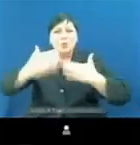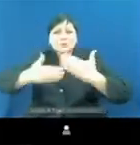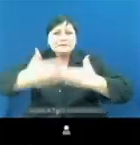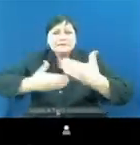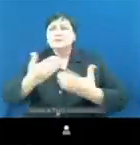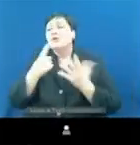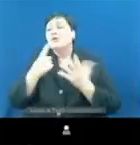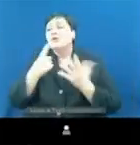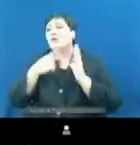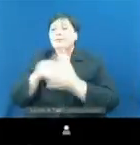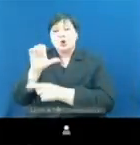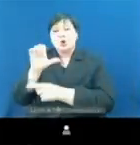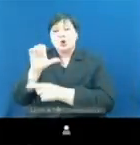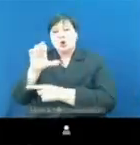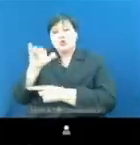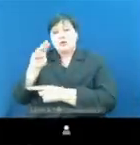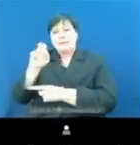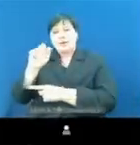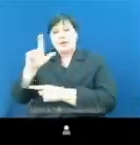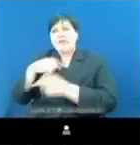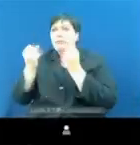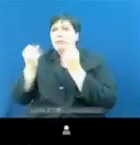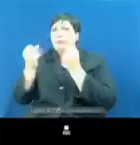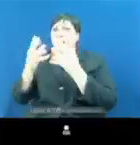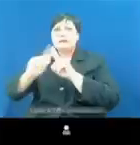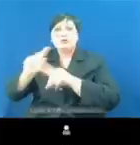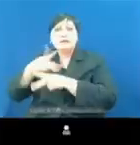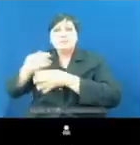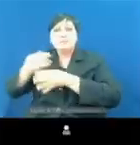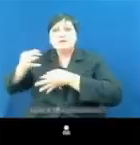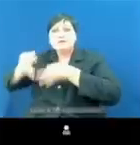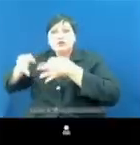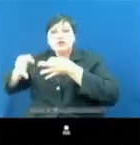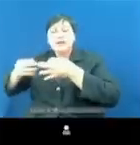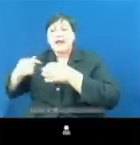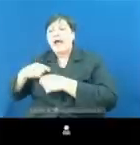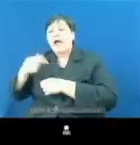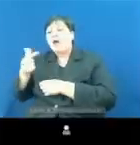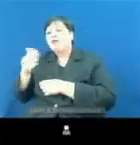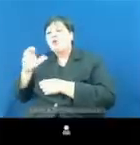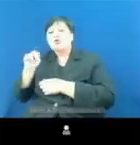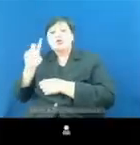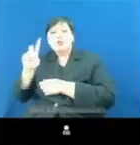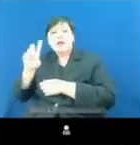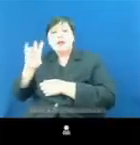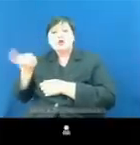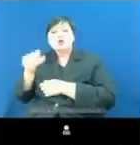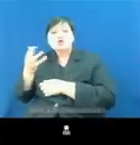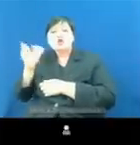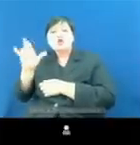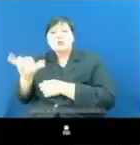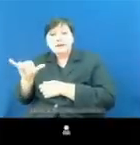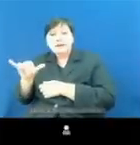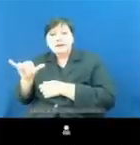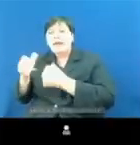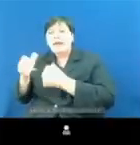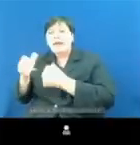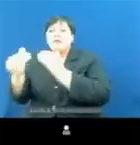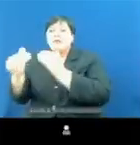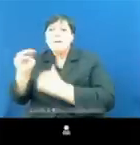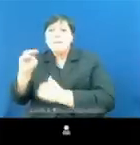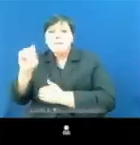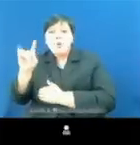of hearings. There is the grand jury process. There are motions hearings.